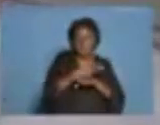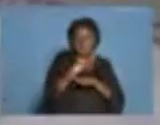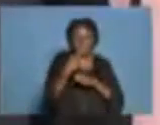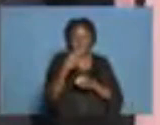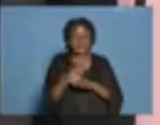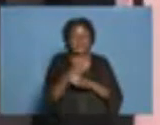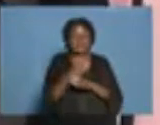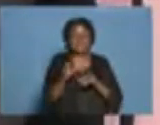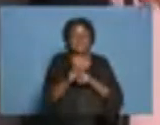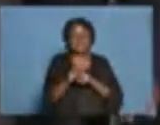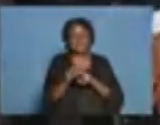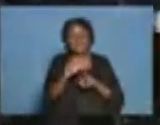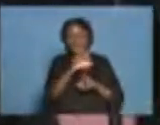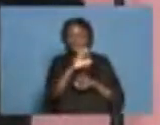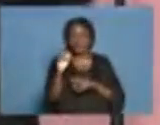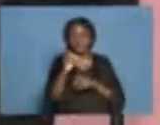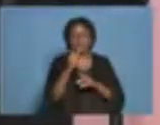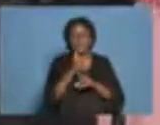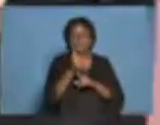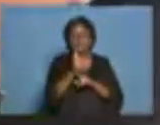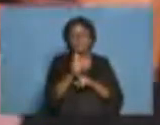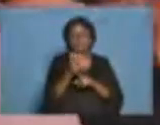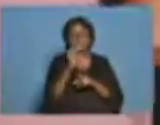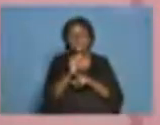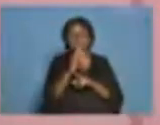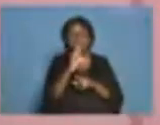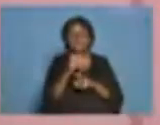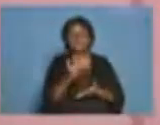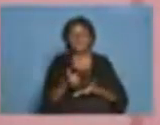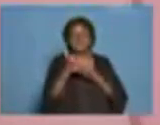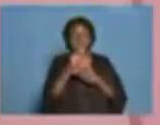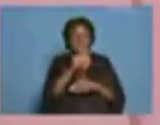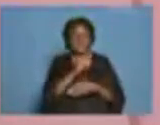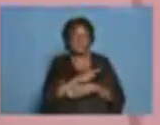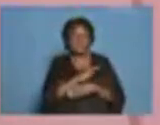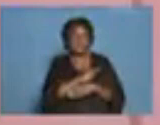of aiding Gibson in the matter. Justice Cheryl Grant-Thompson will deliver a ruling in the